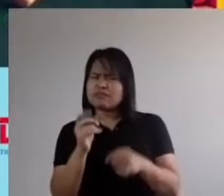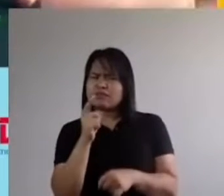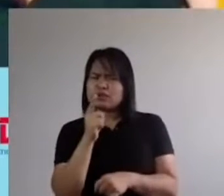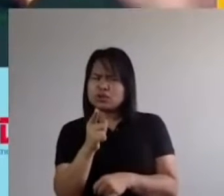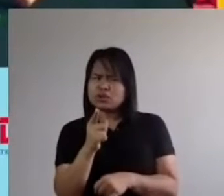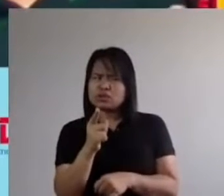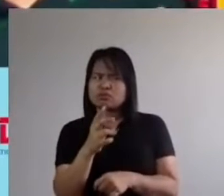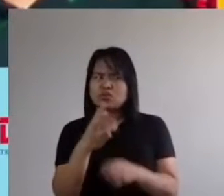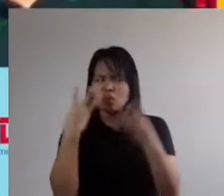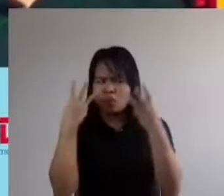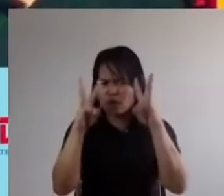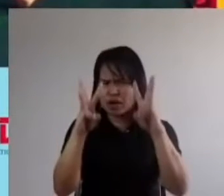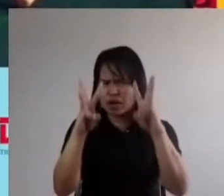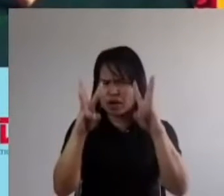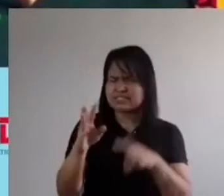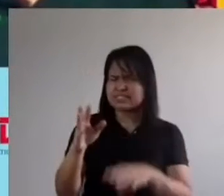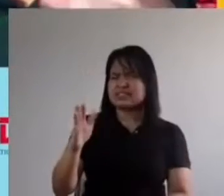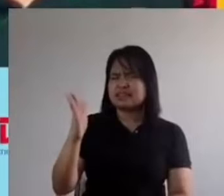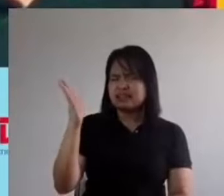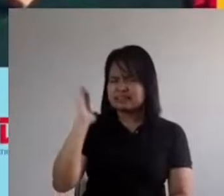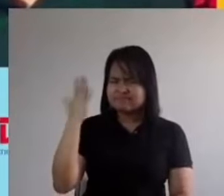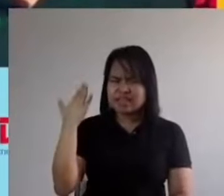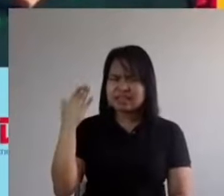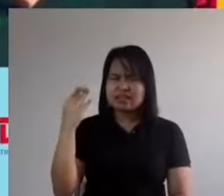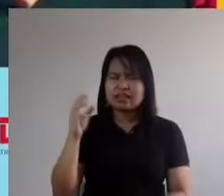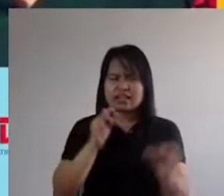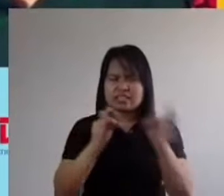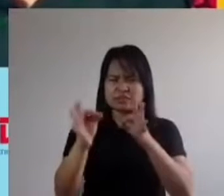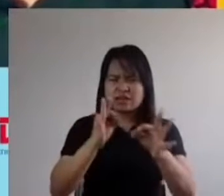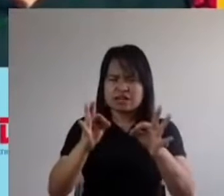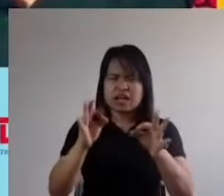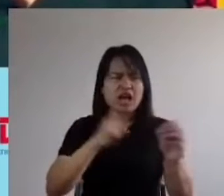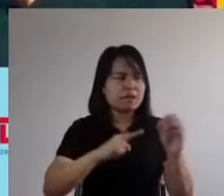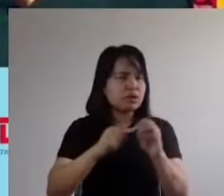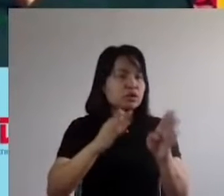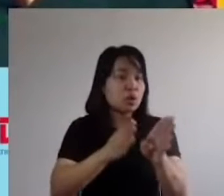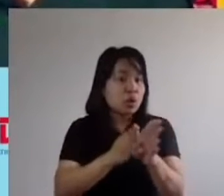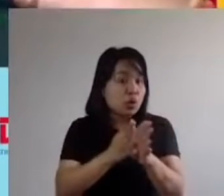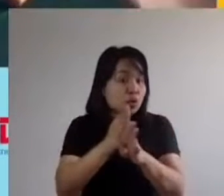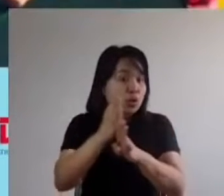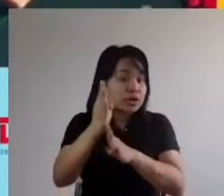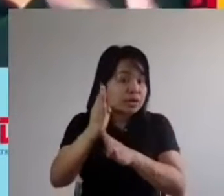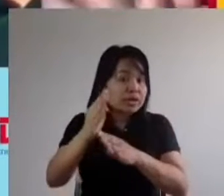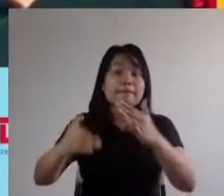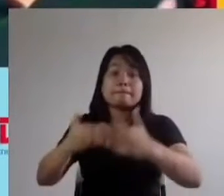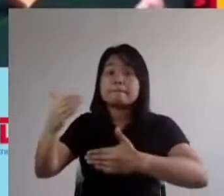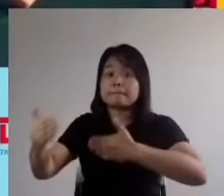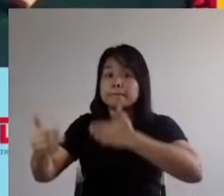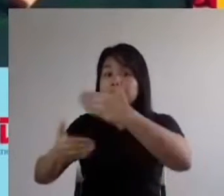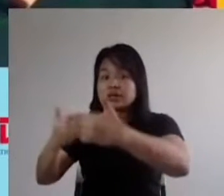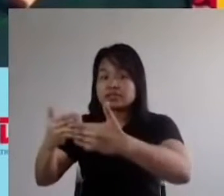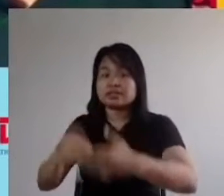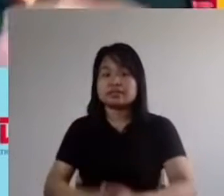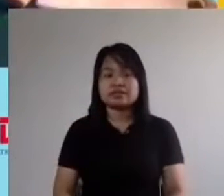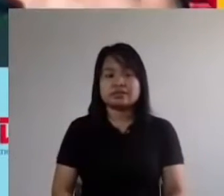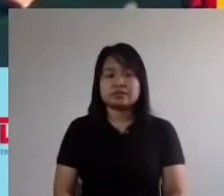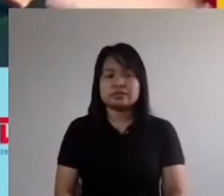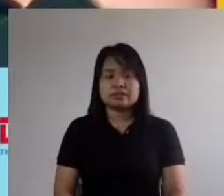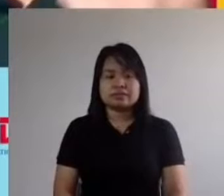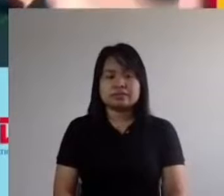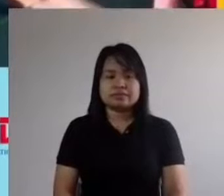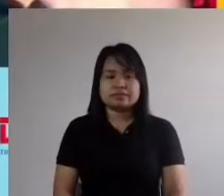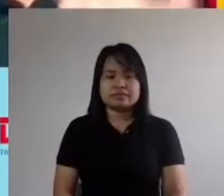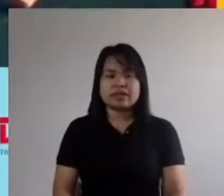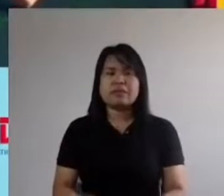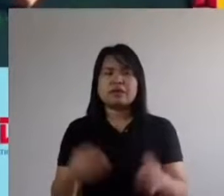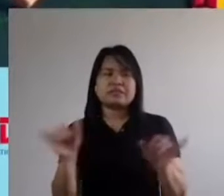of explanation about career progression for teachers, oh no, this will be a sort of like review. But for those